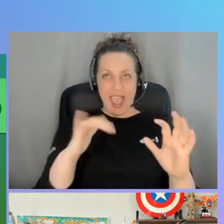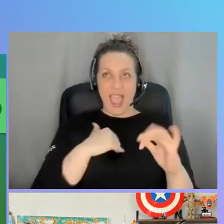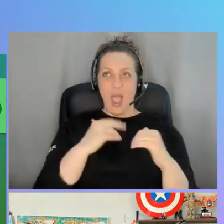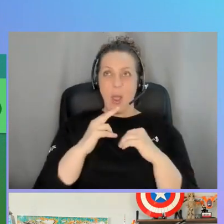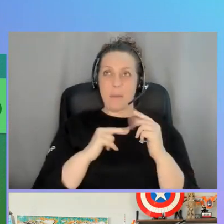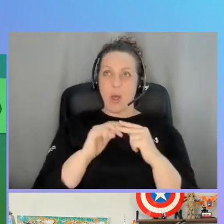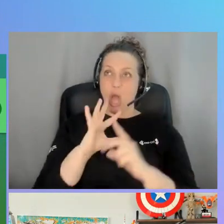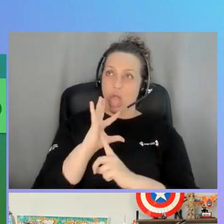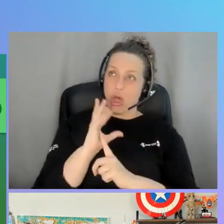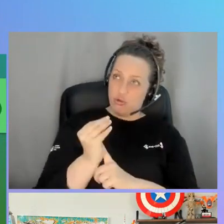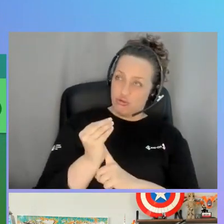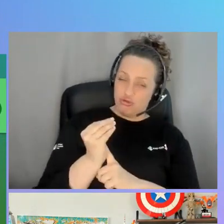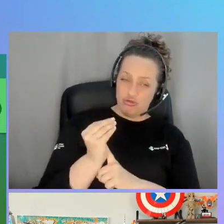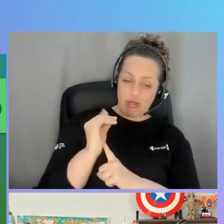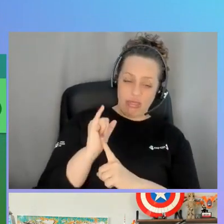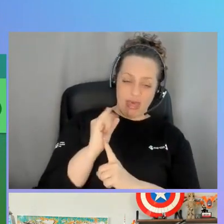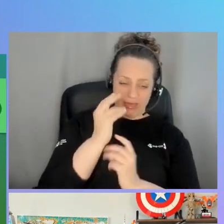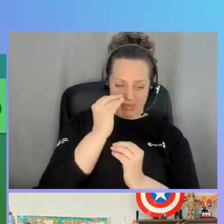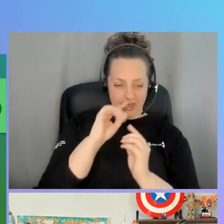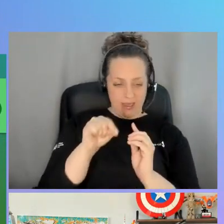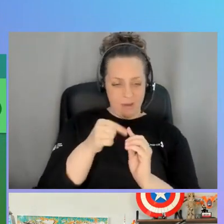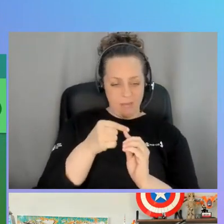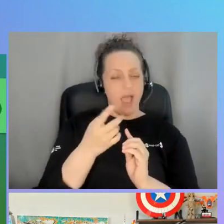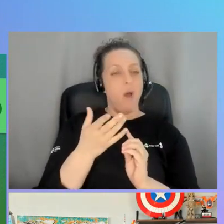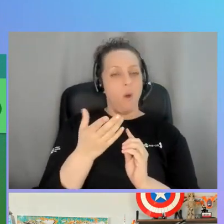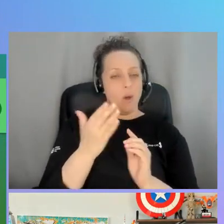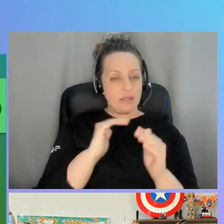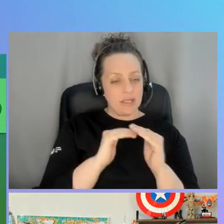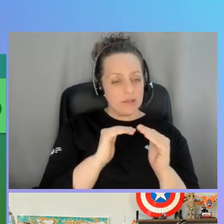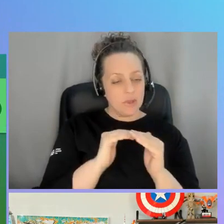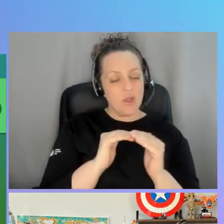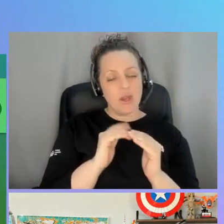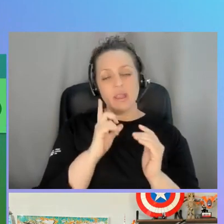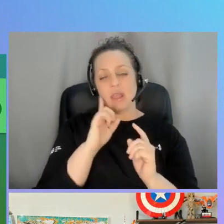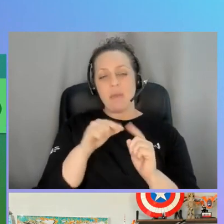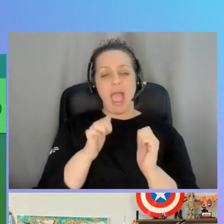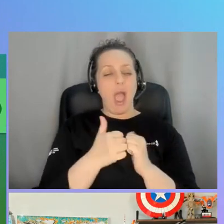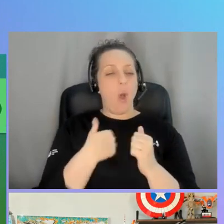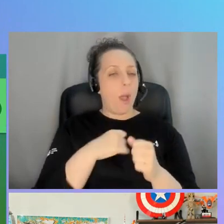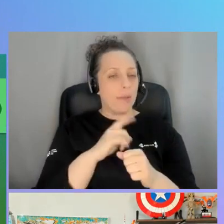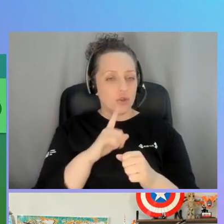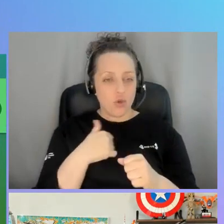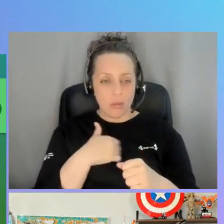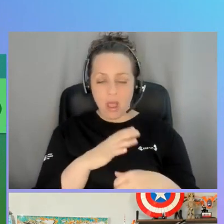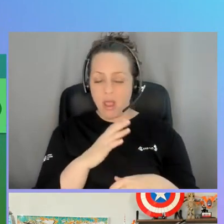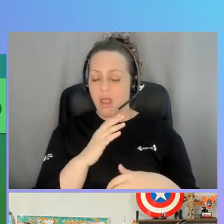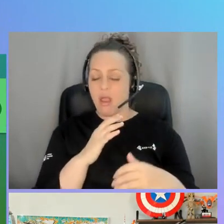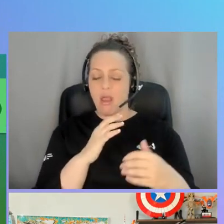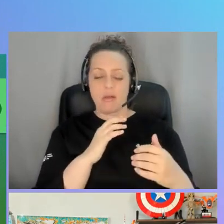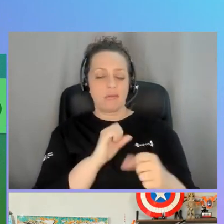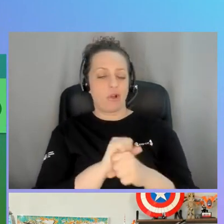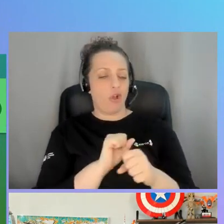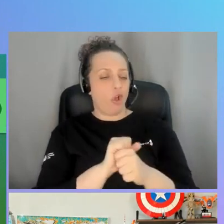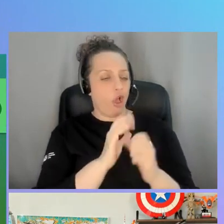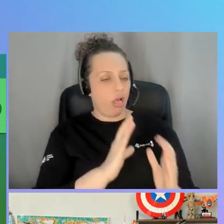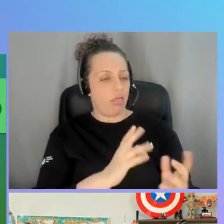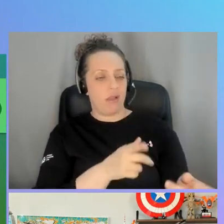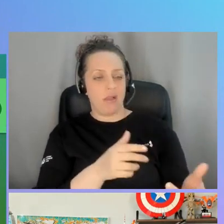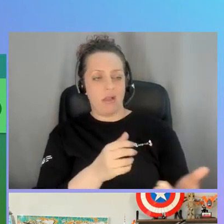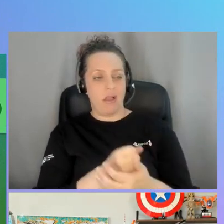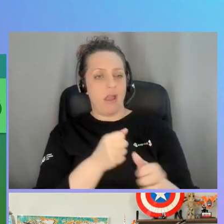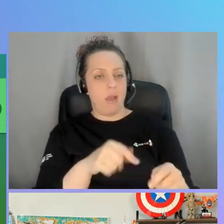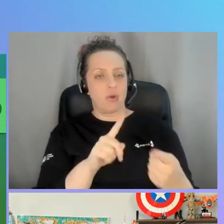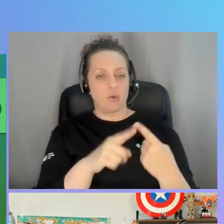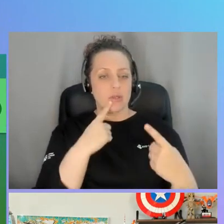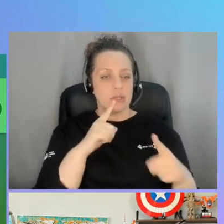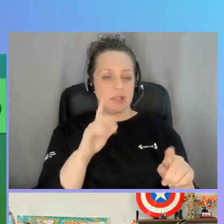a culture that's thinking about accessibility, thinking about how I make sure that my colleagues have just as much opportunity to